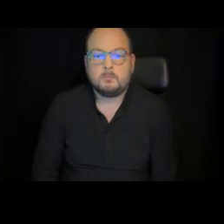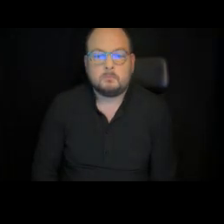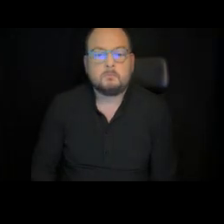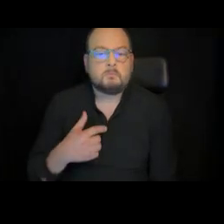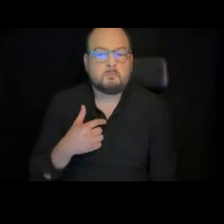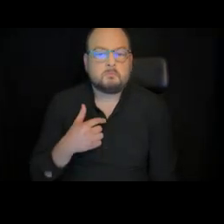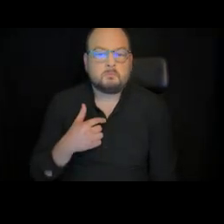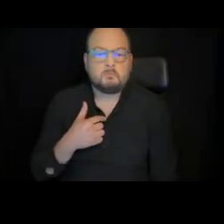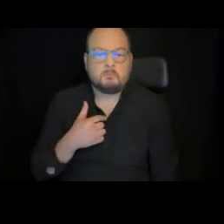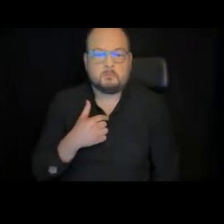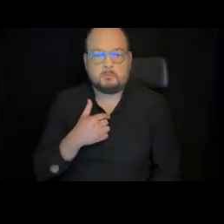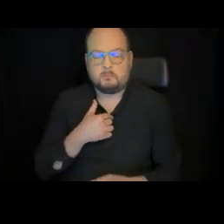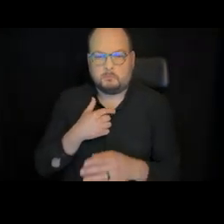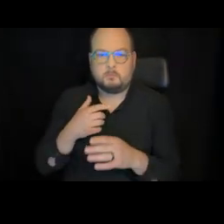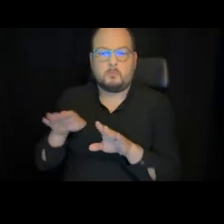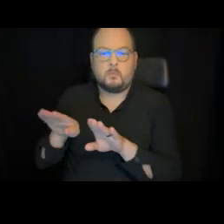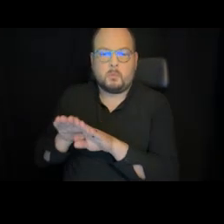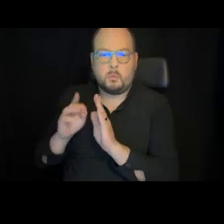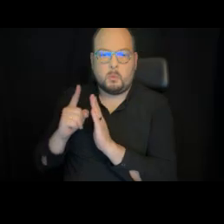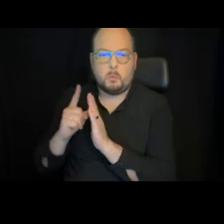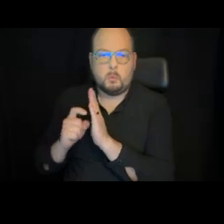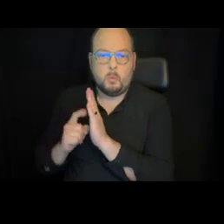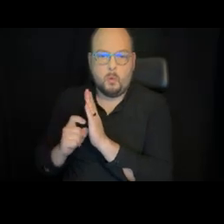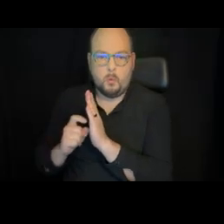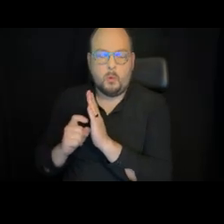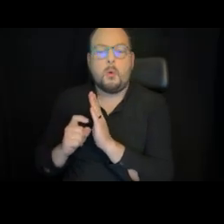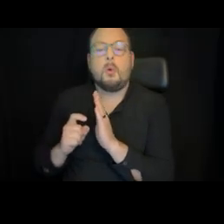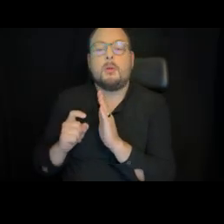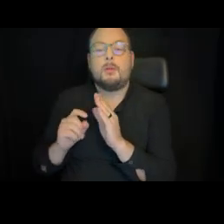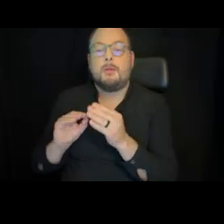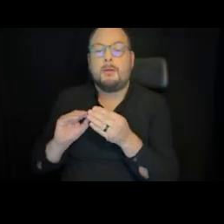review topic 2, key takeaways.